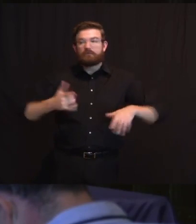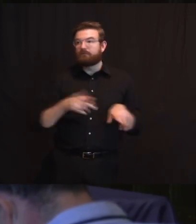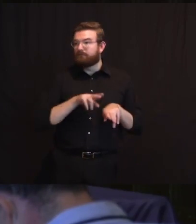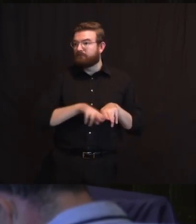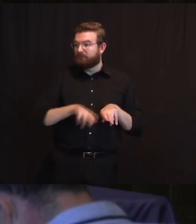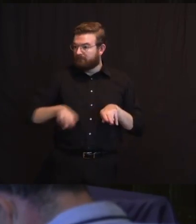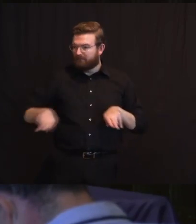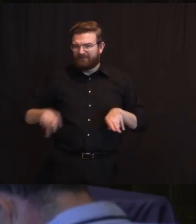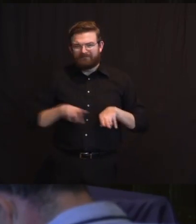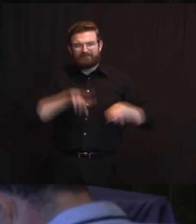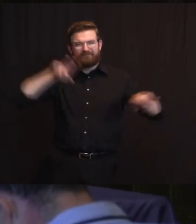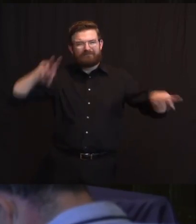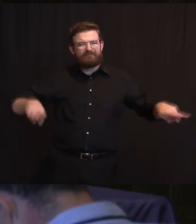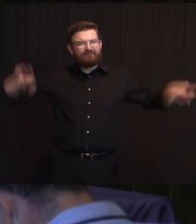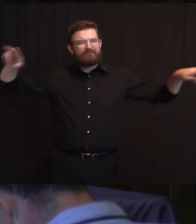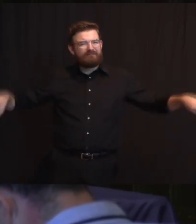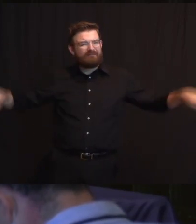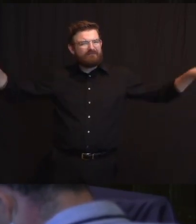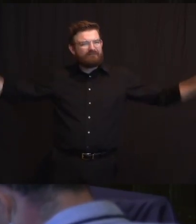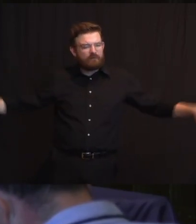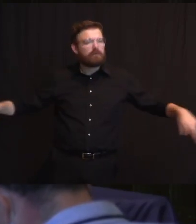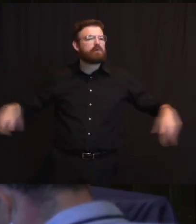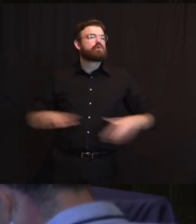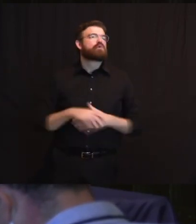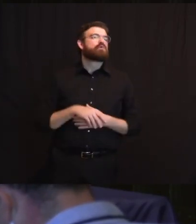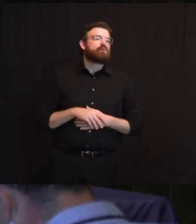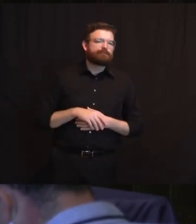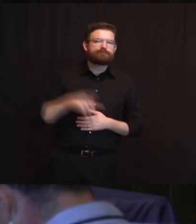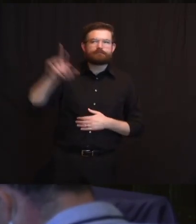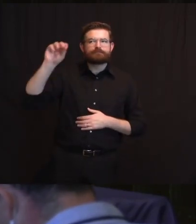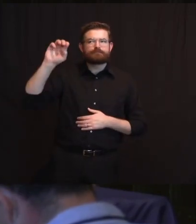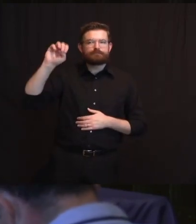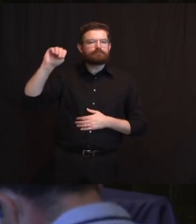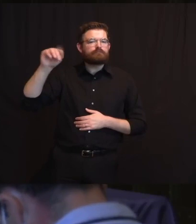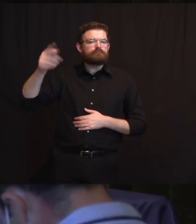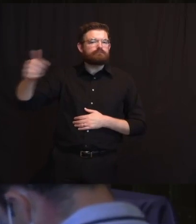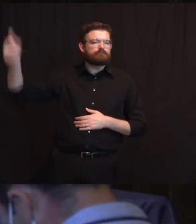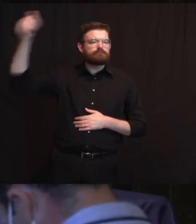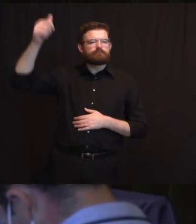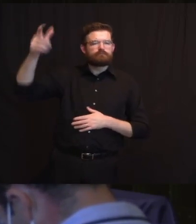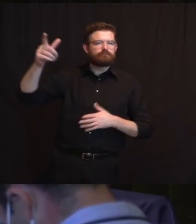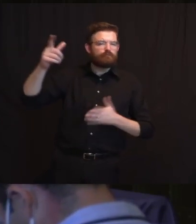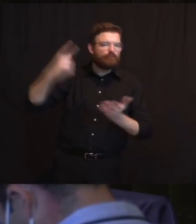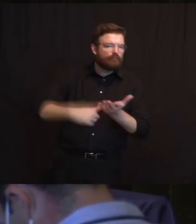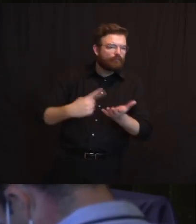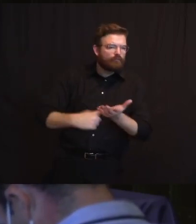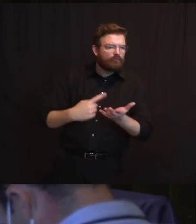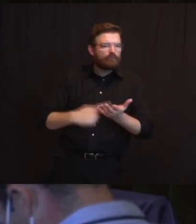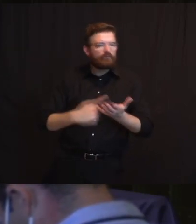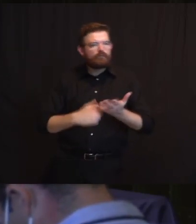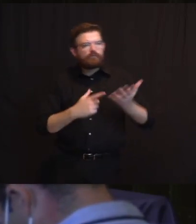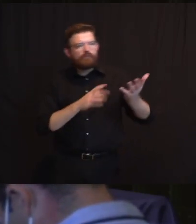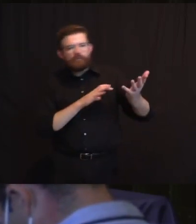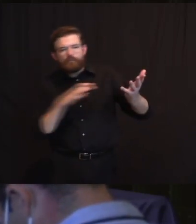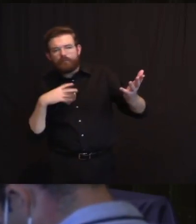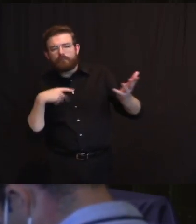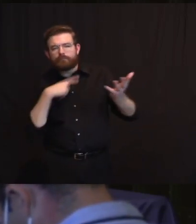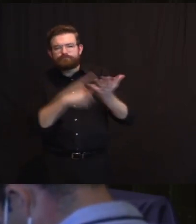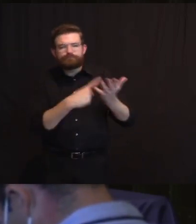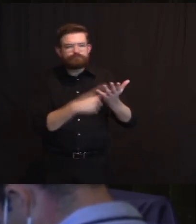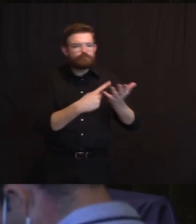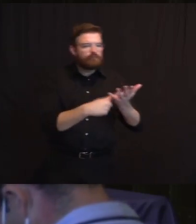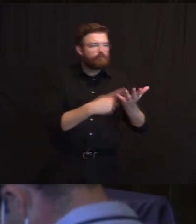in. Their input is in with regard to that. I was asked by the congressional delegation about it yesterday, and today provided them all with